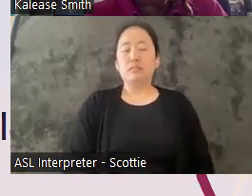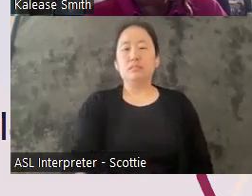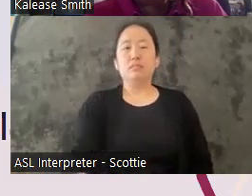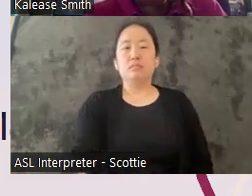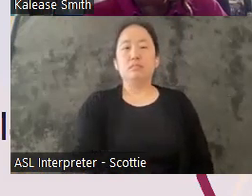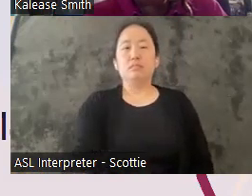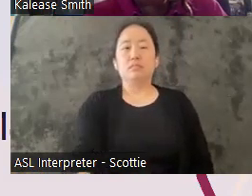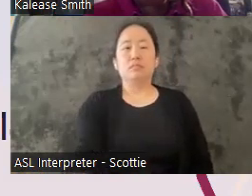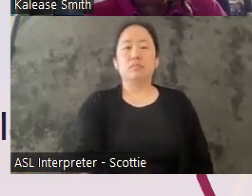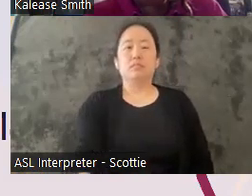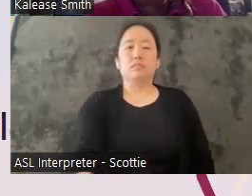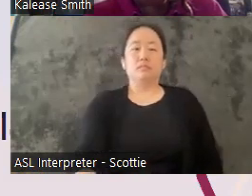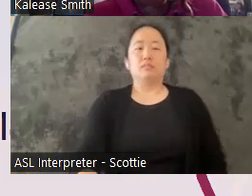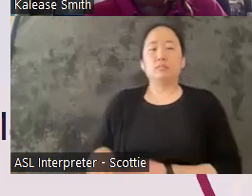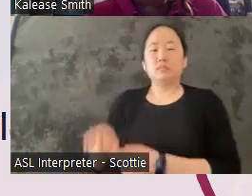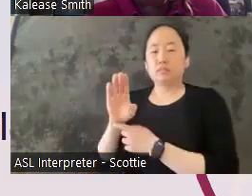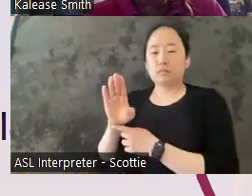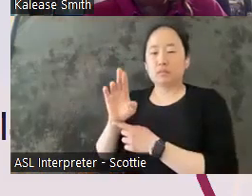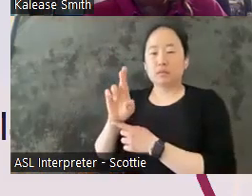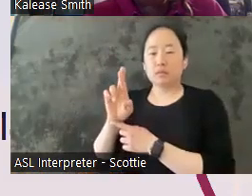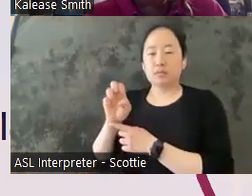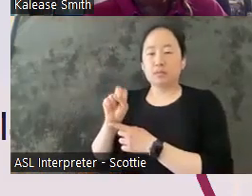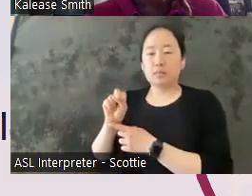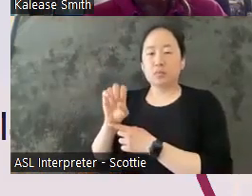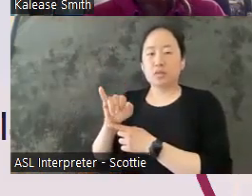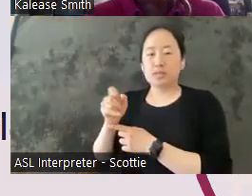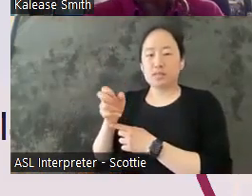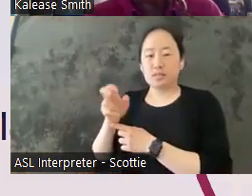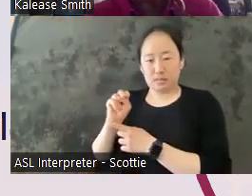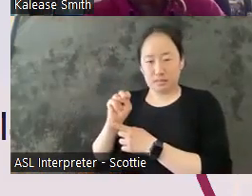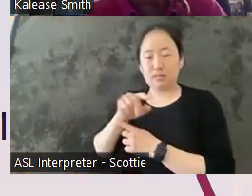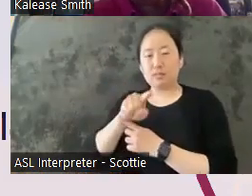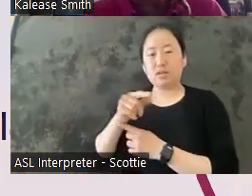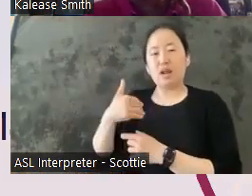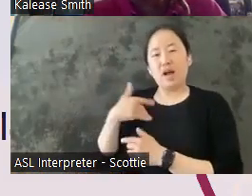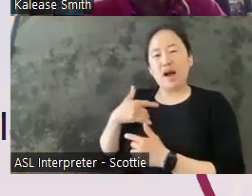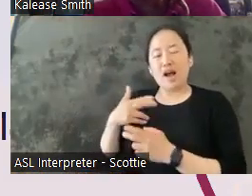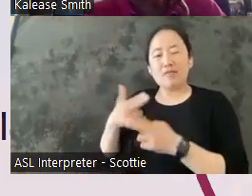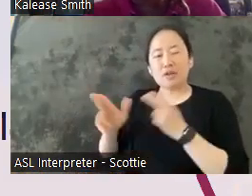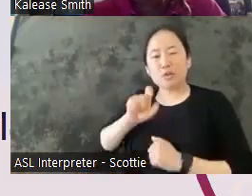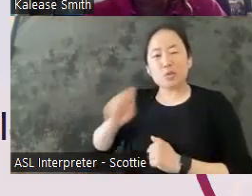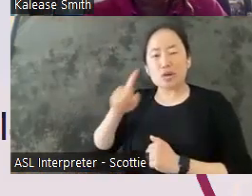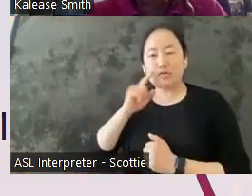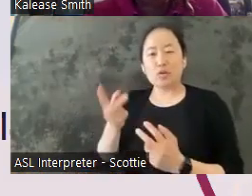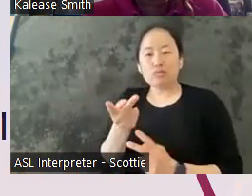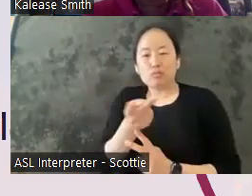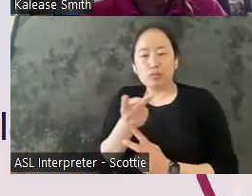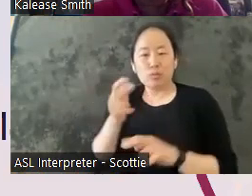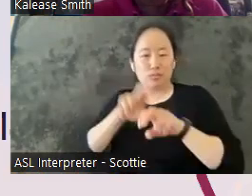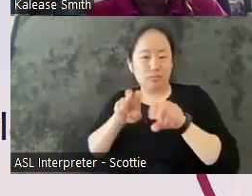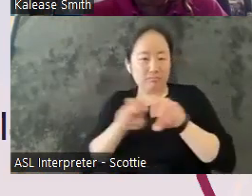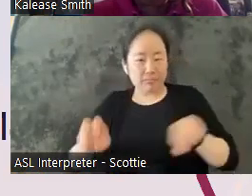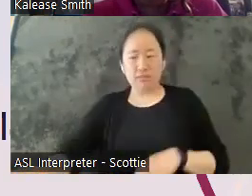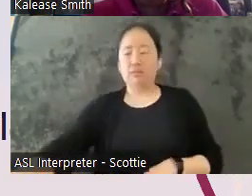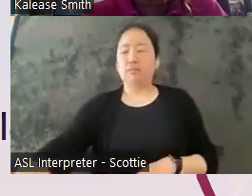I have a quick question actually for the panelists. This is Brenison. It's kind of related to question 3.